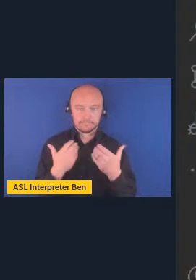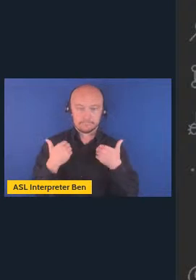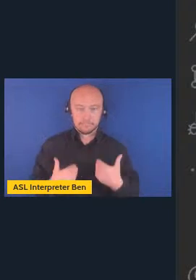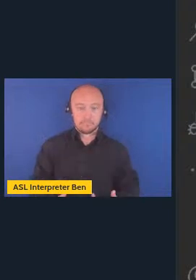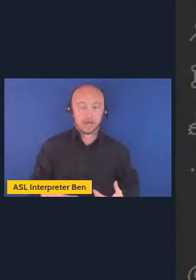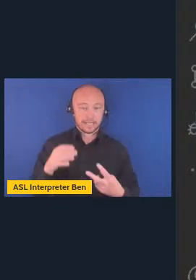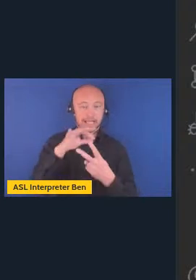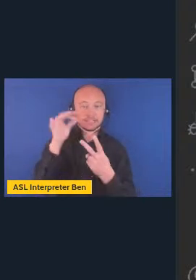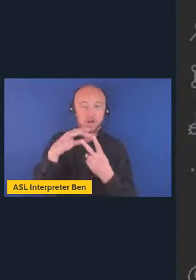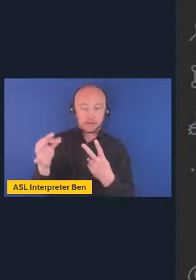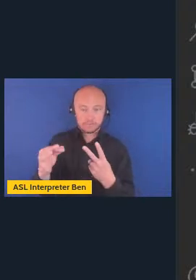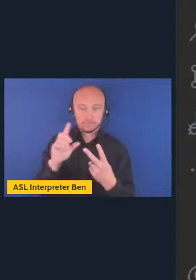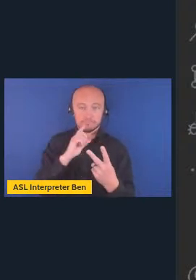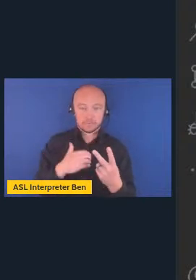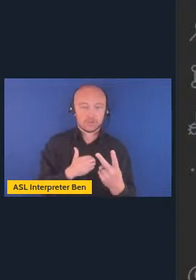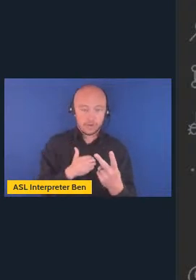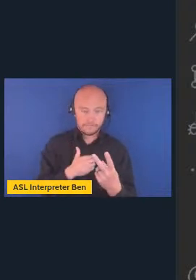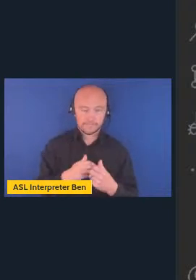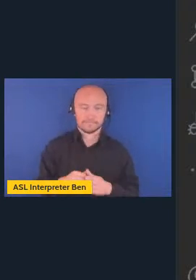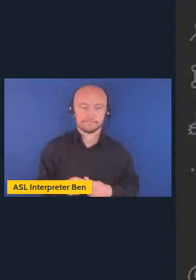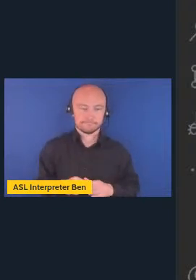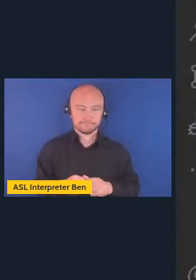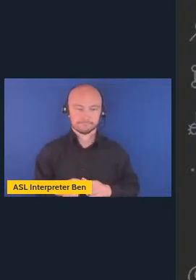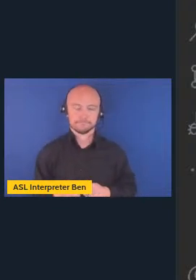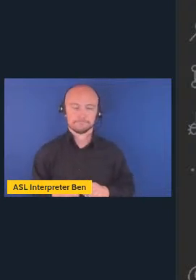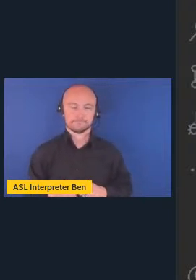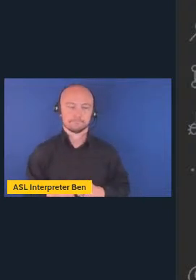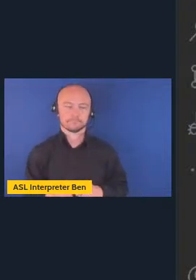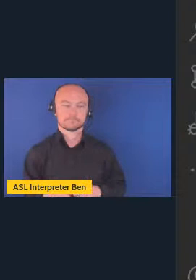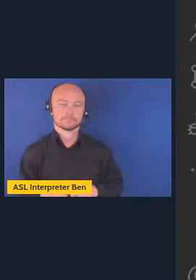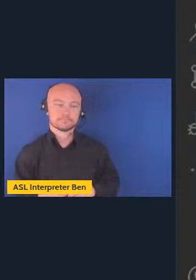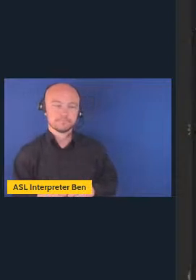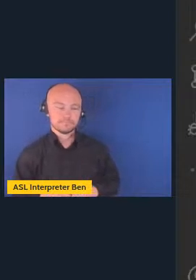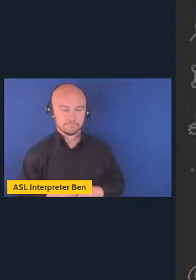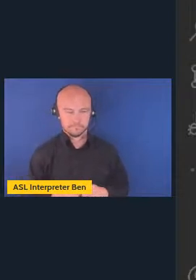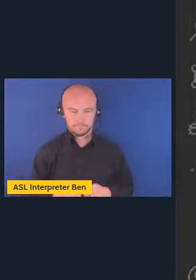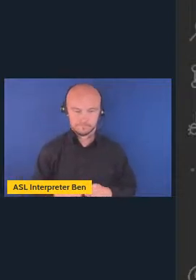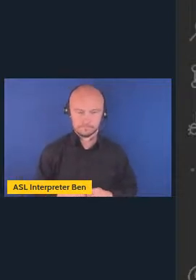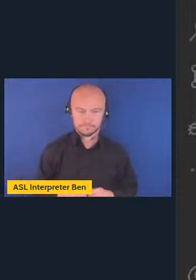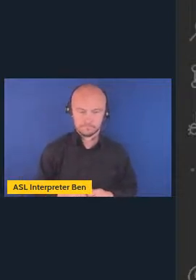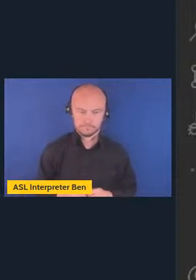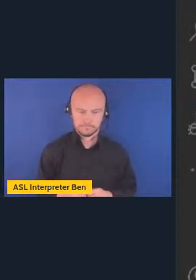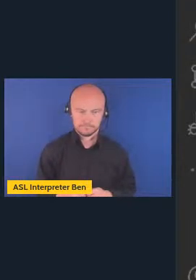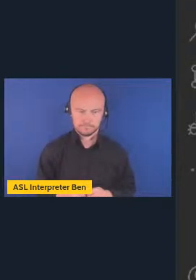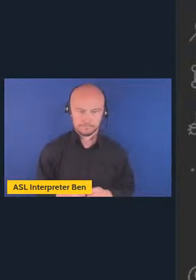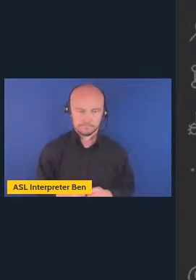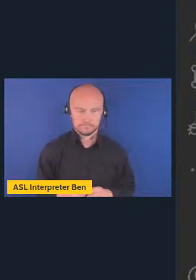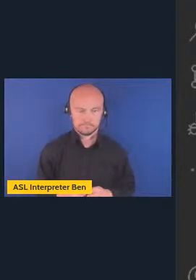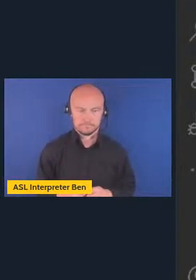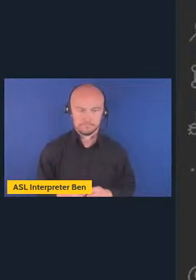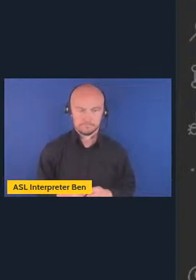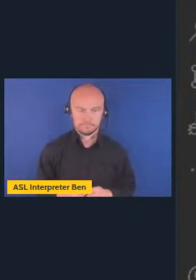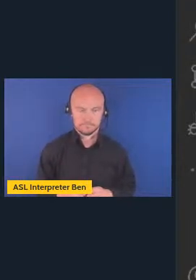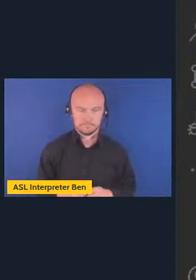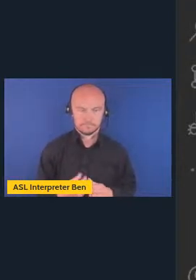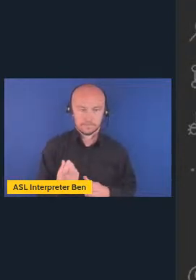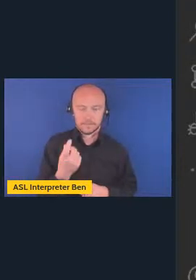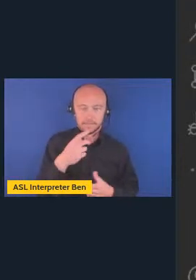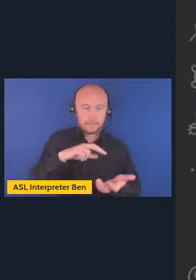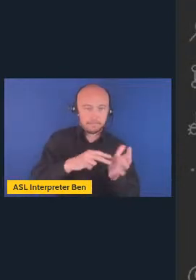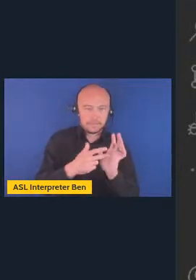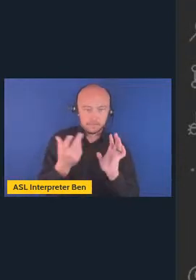So I want to make sure that I have a body. So I'm going to do if let body equal res.body. This syntax basically says if